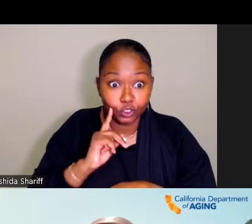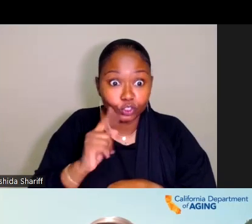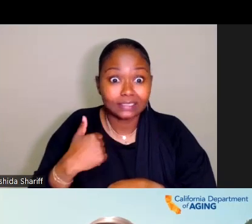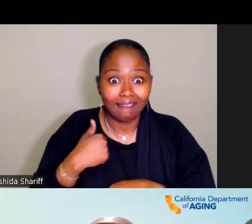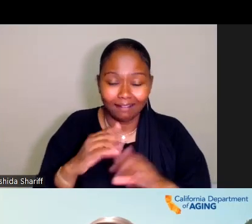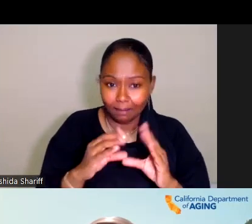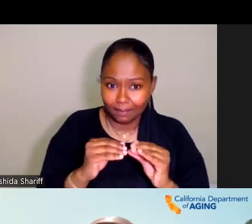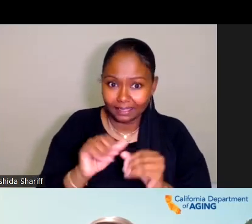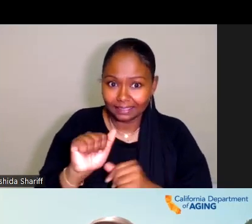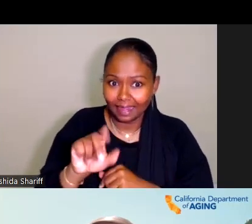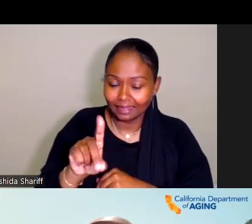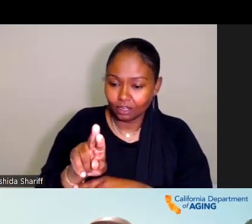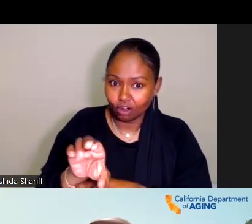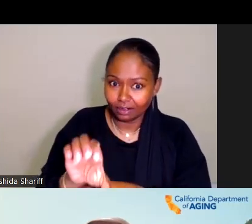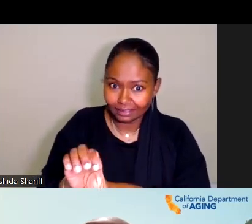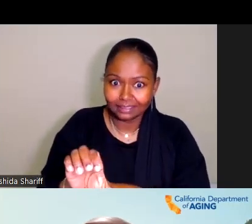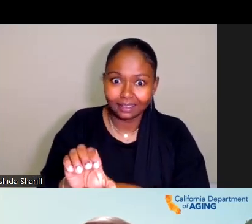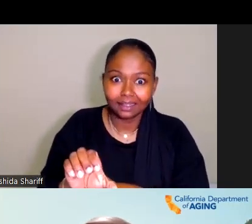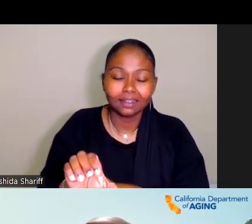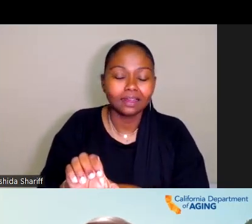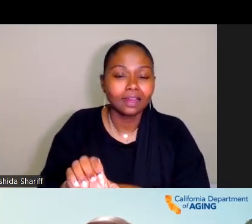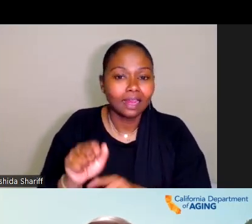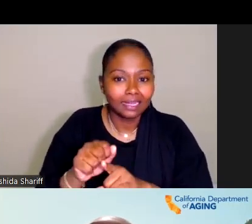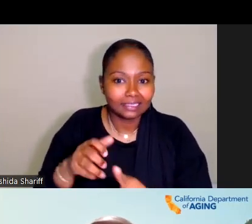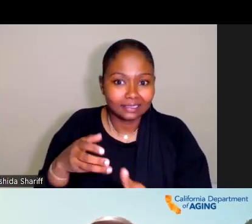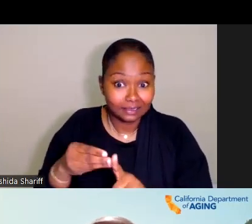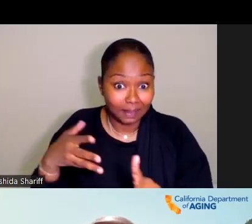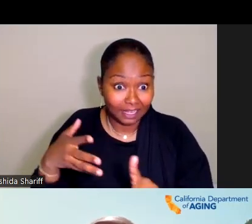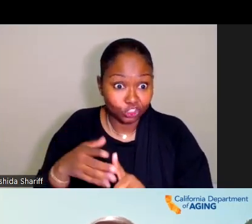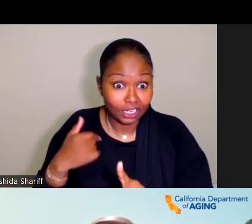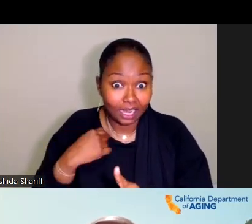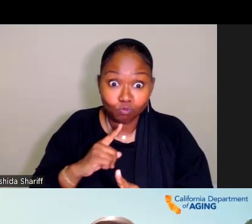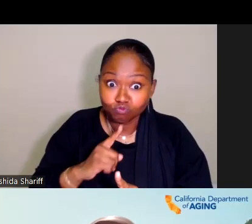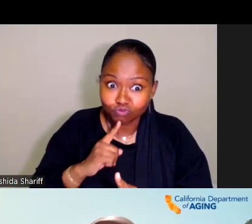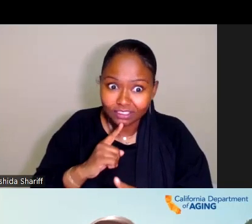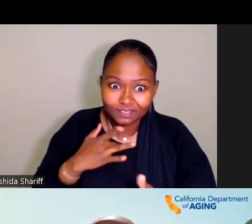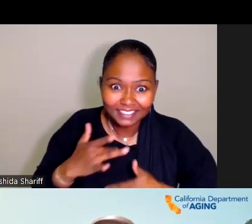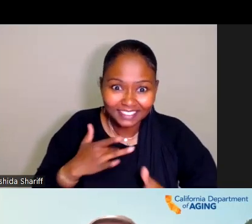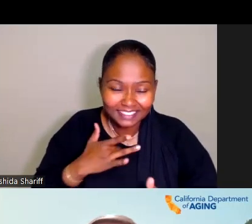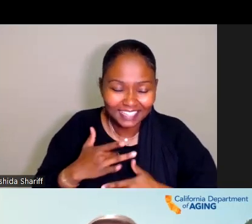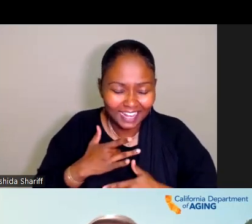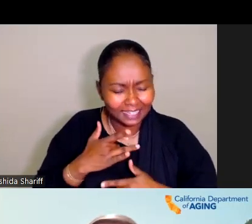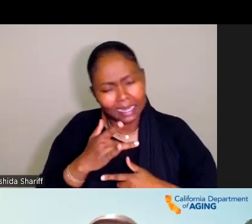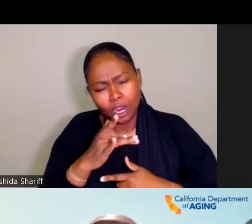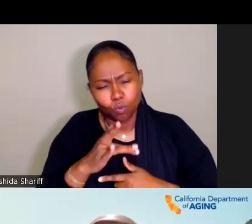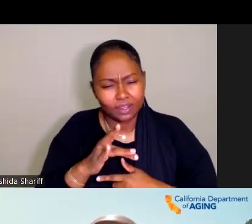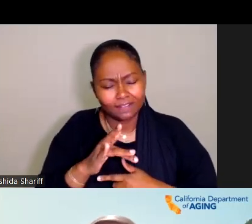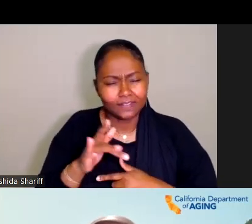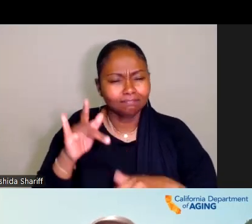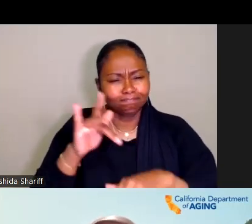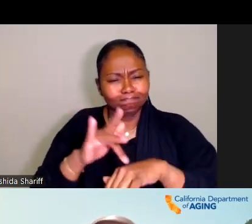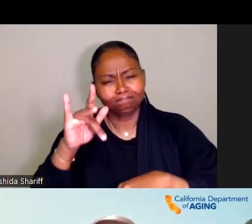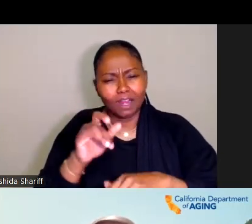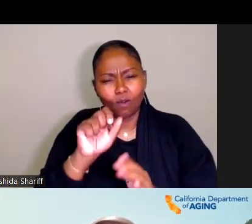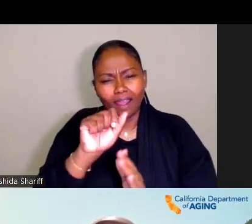we're thrilled that this is now in about half the counties in our state that we can point to an ADRC